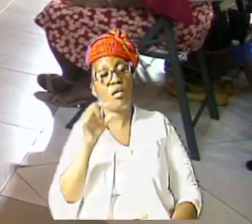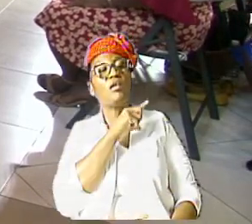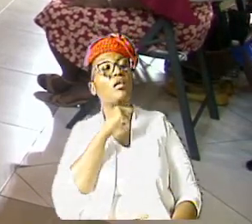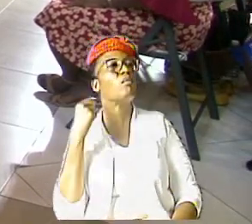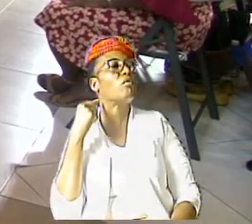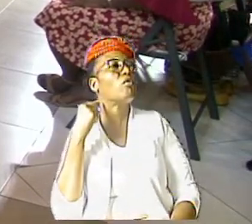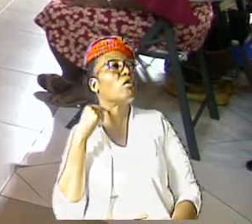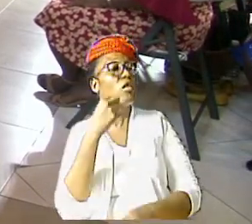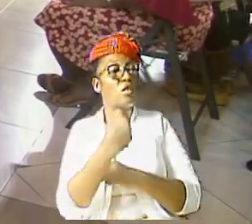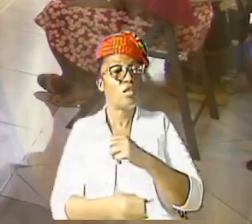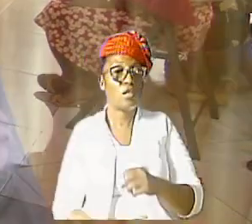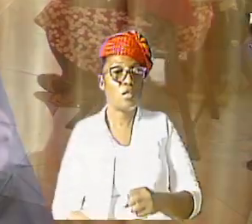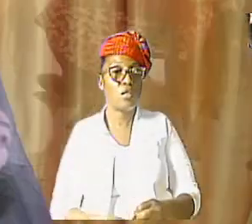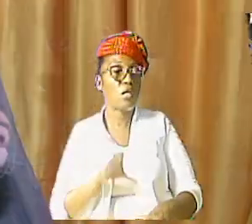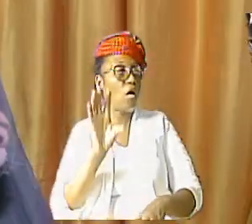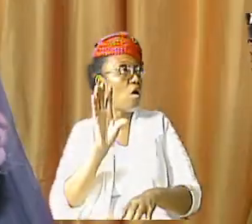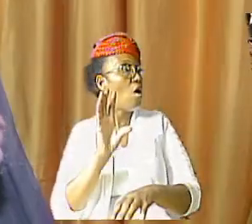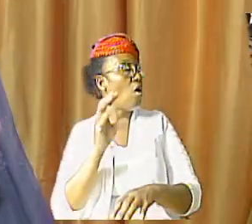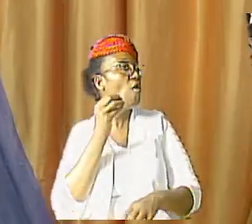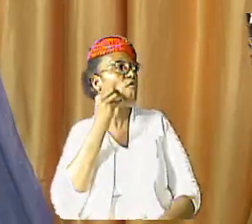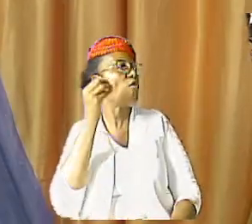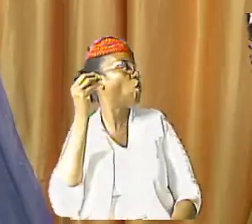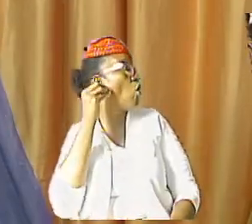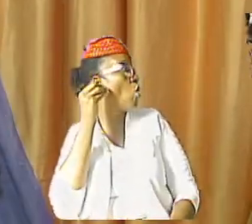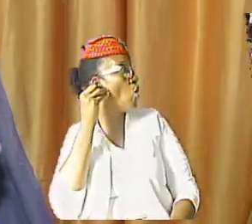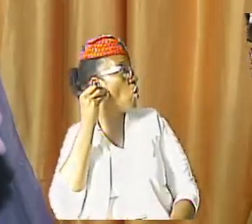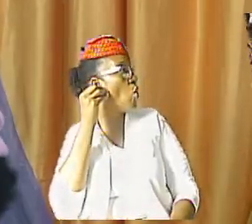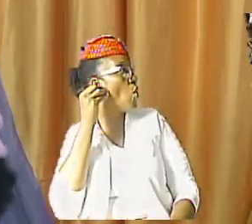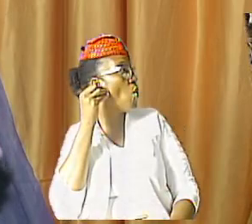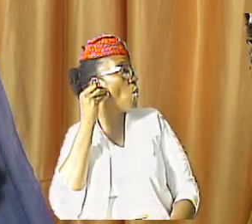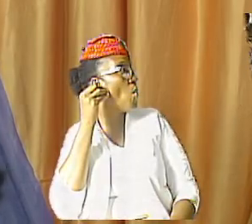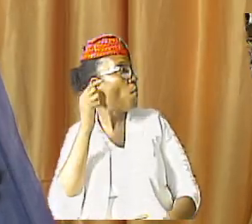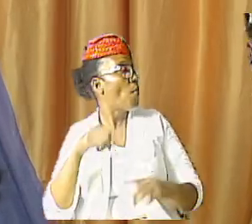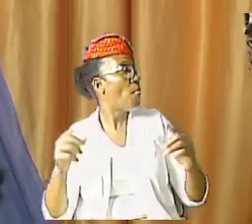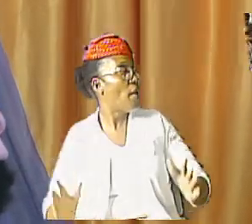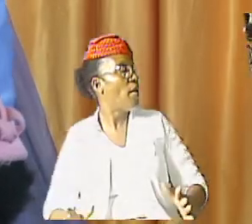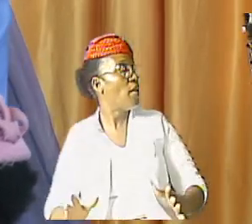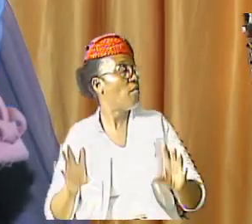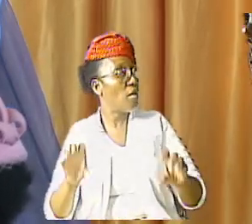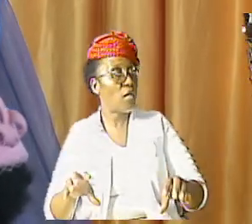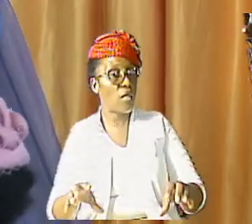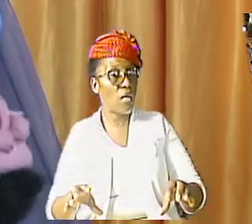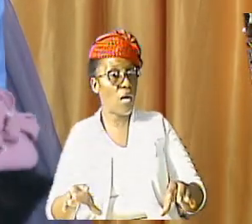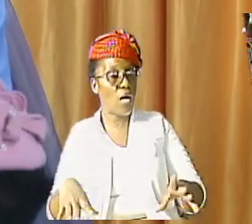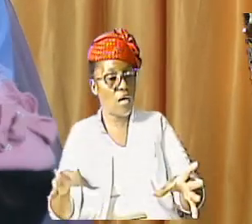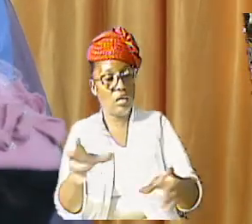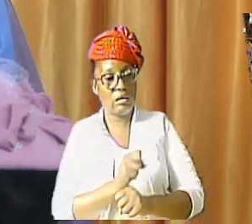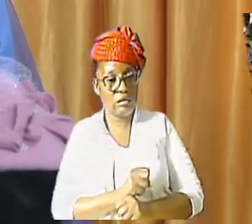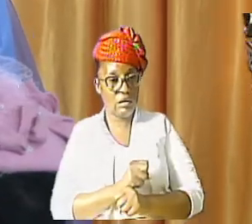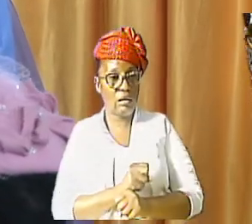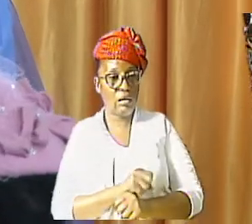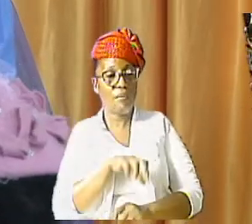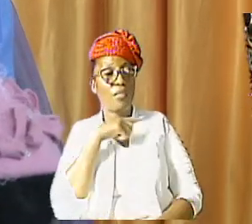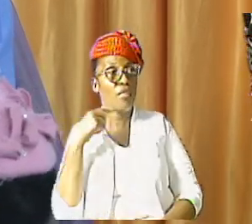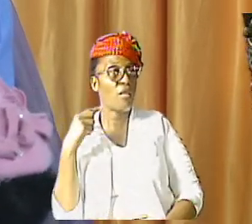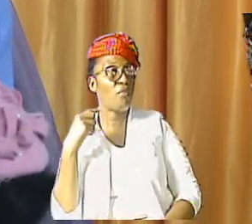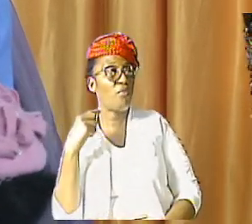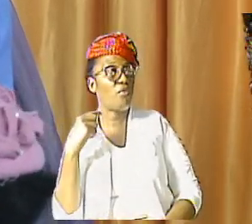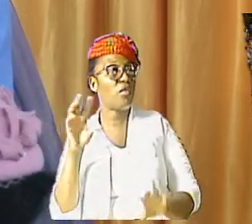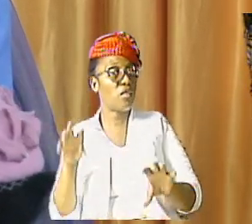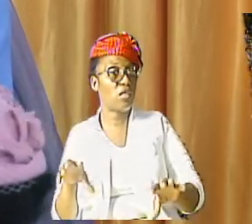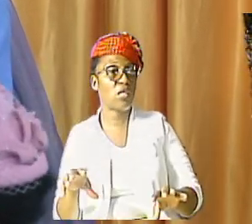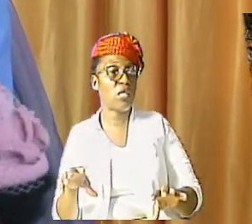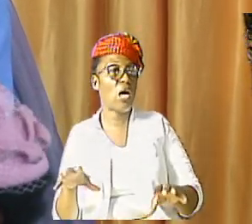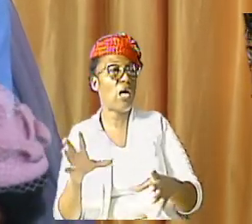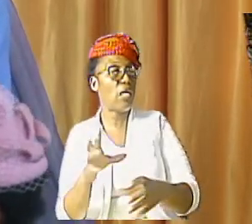enemy is out to get the priest of the home. Because if he can get the priest, he can get the family. But we're going to stand for what is right. We're going to stand